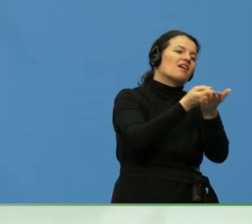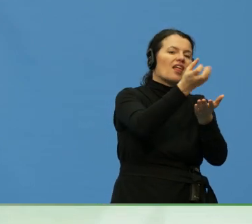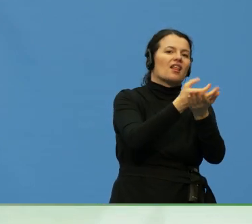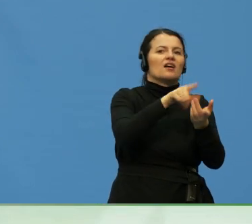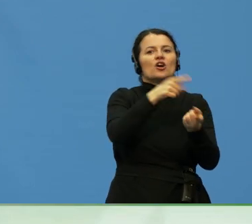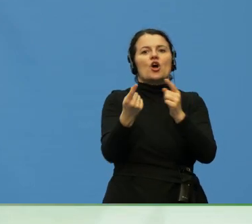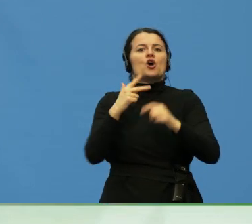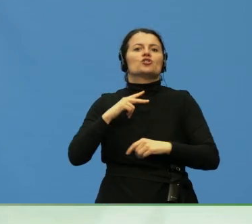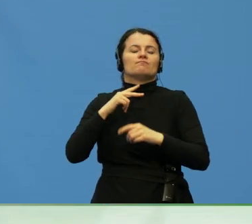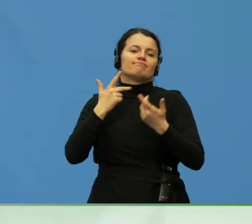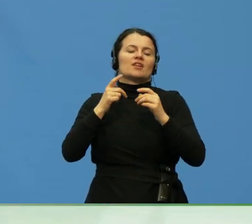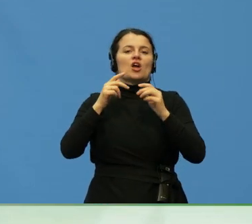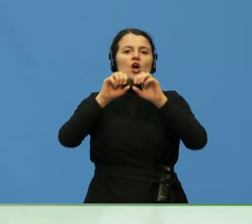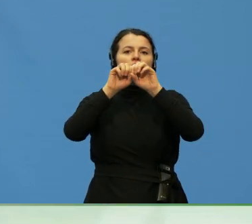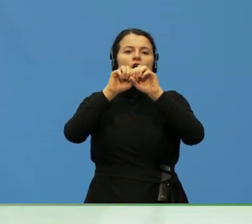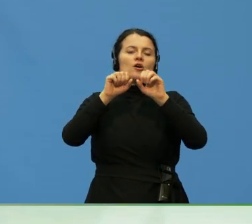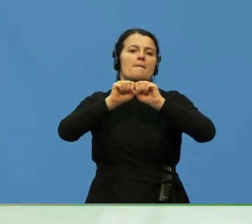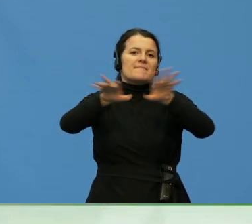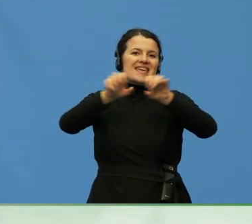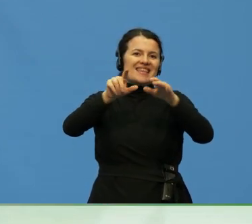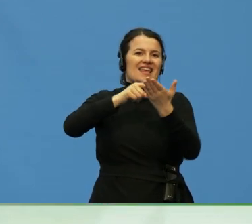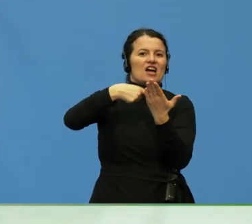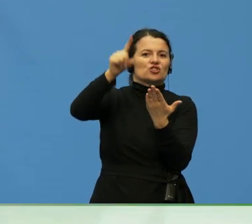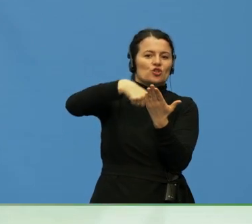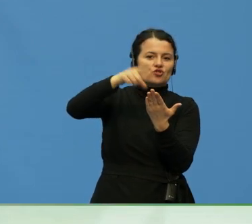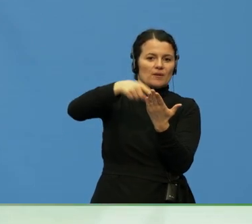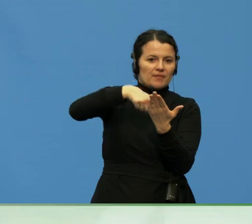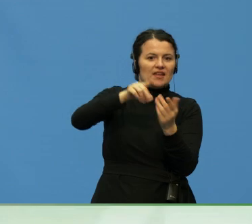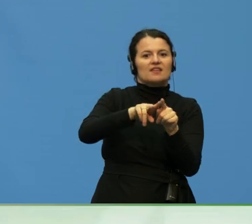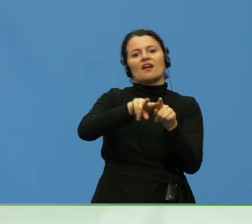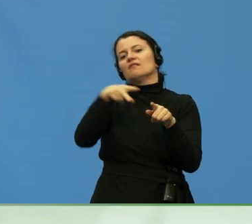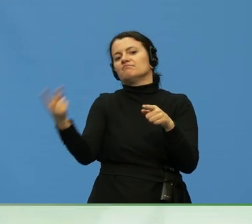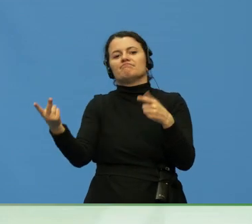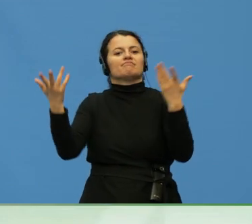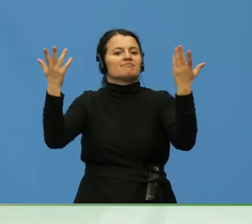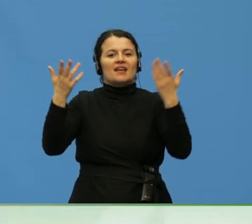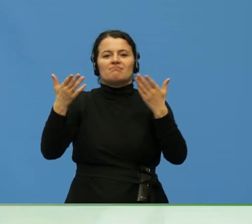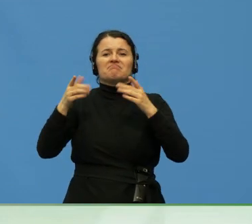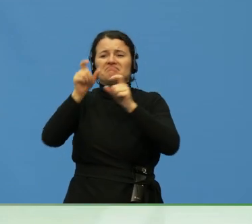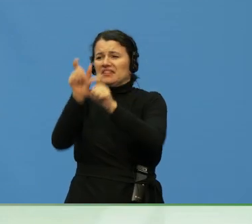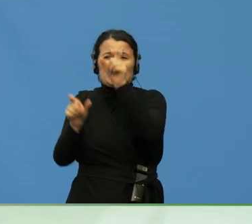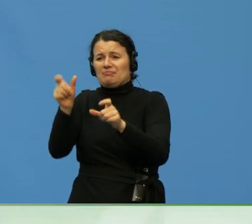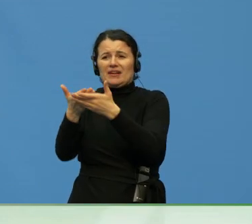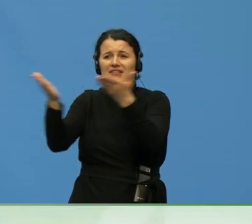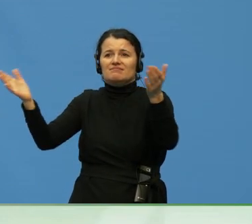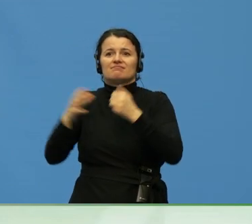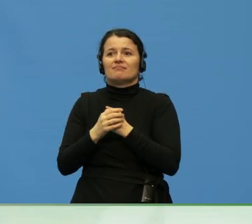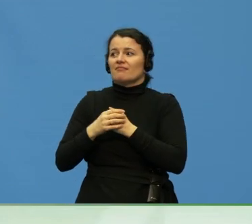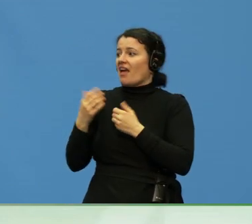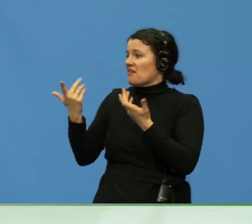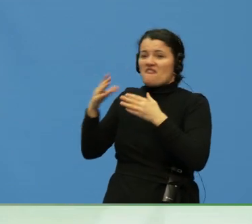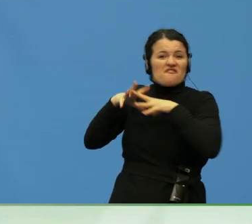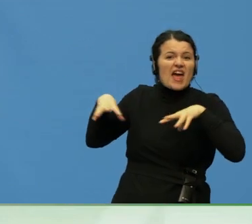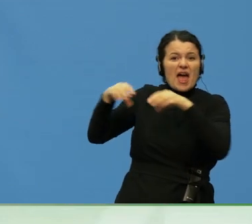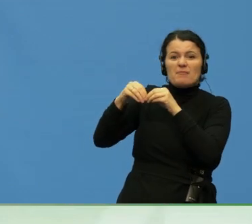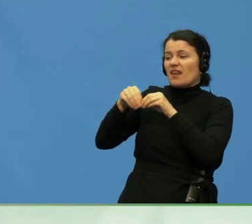who is a not yet disabled person who's got a disabled brother, mother, lover. We've got to get further out,